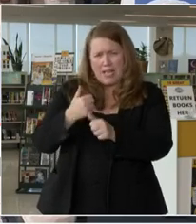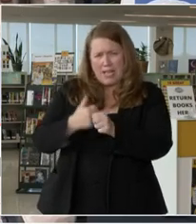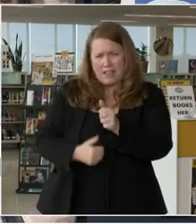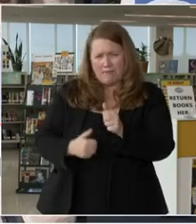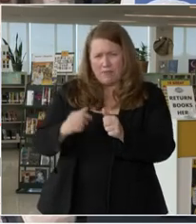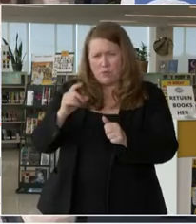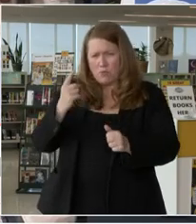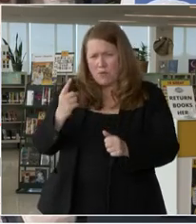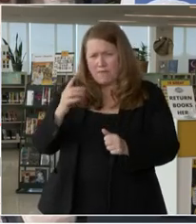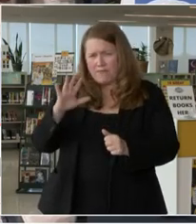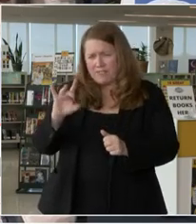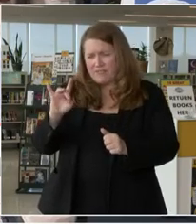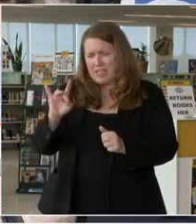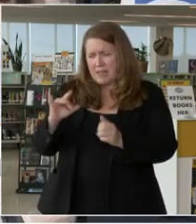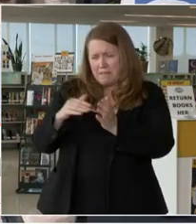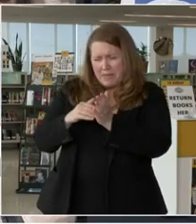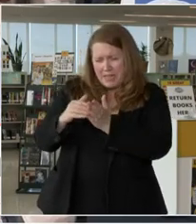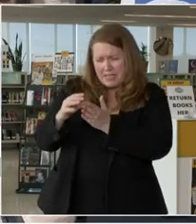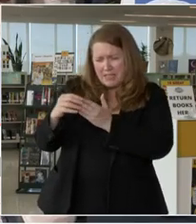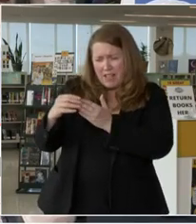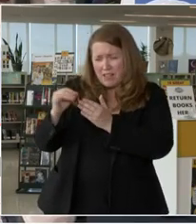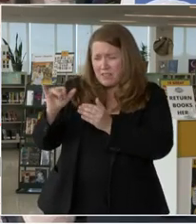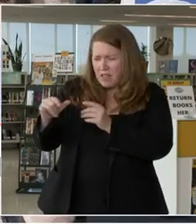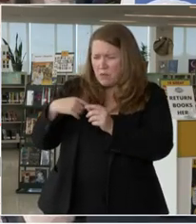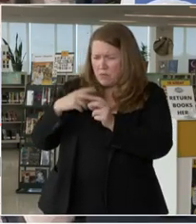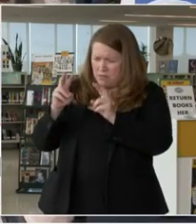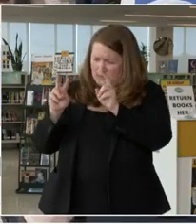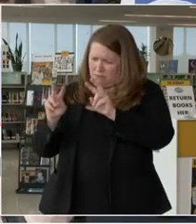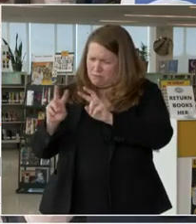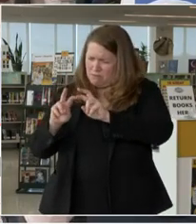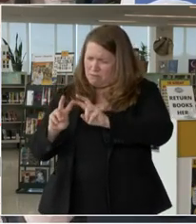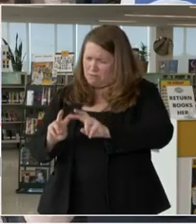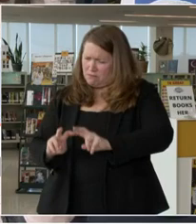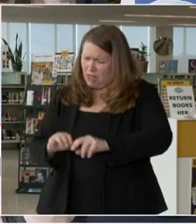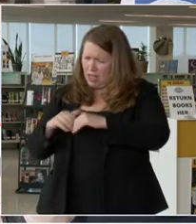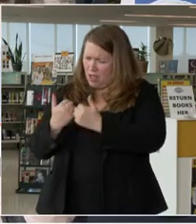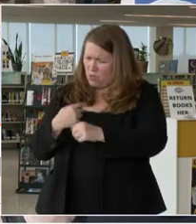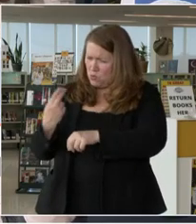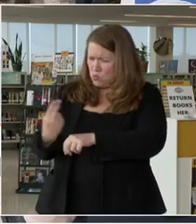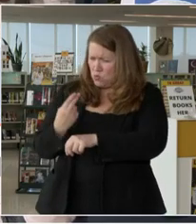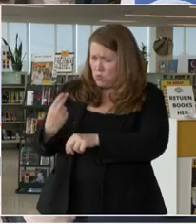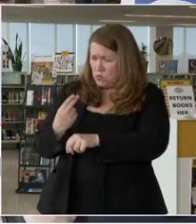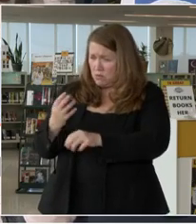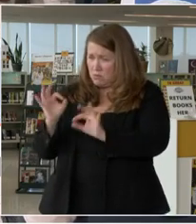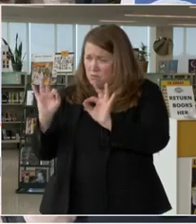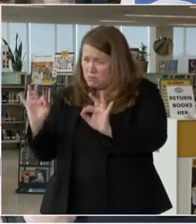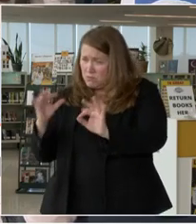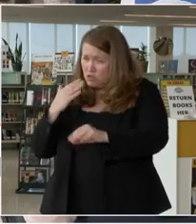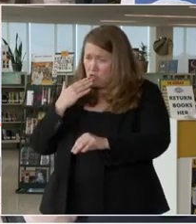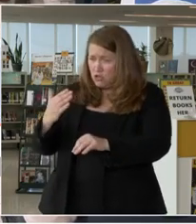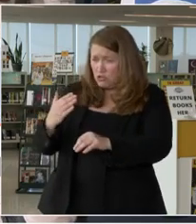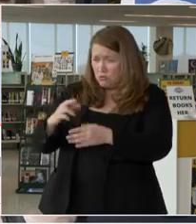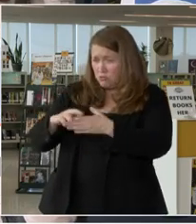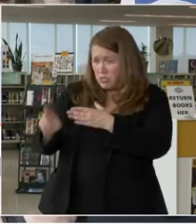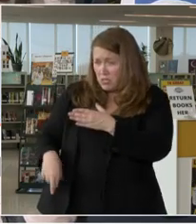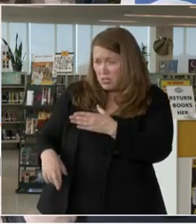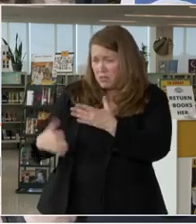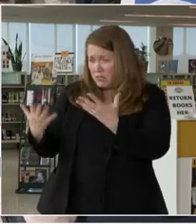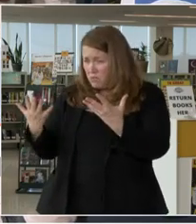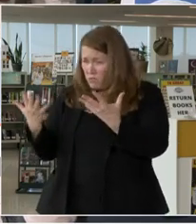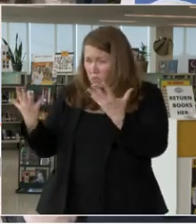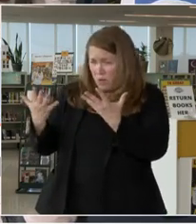became available on October the 1st to make sure we're getting those dollars out immediately. And our community is a partner,